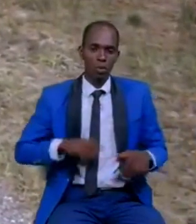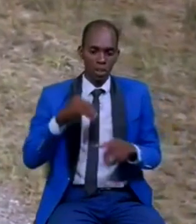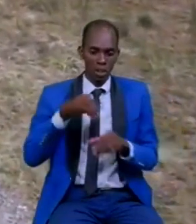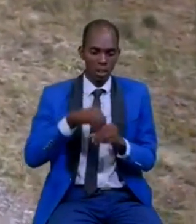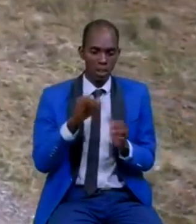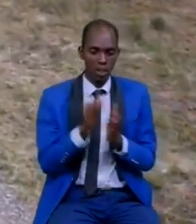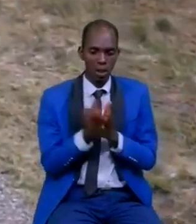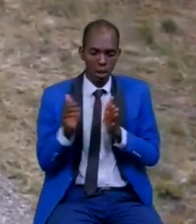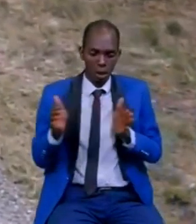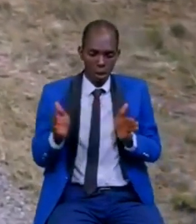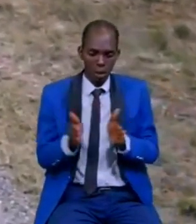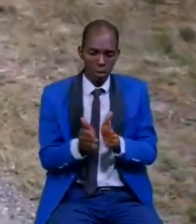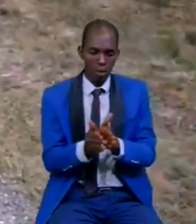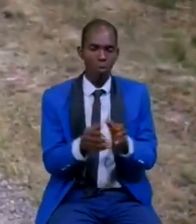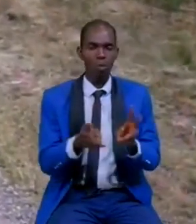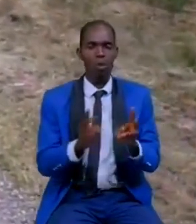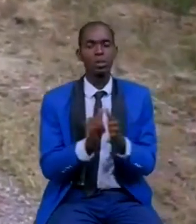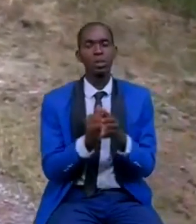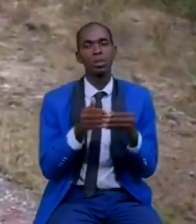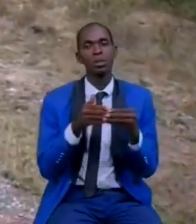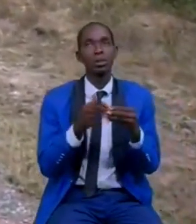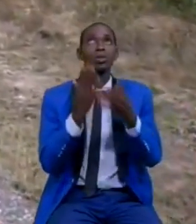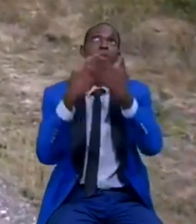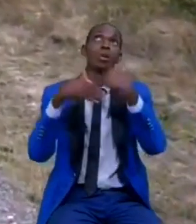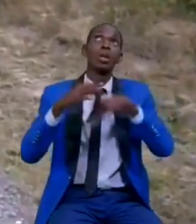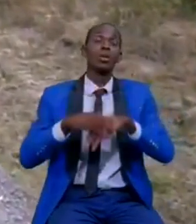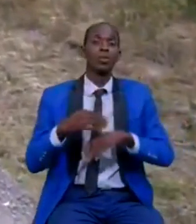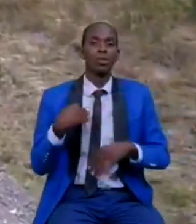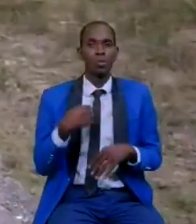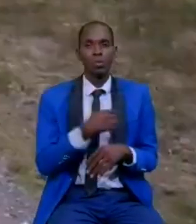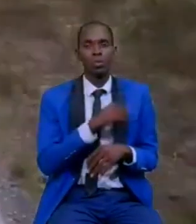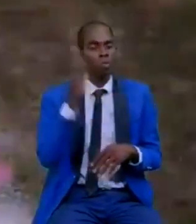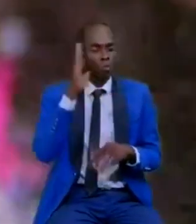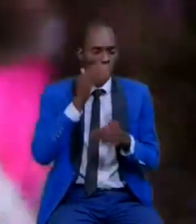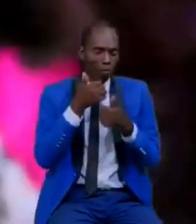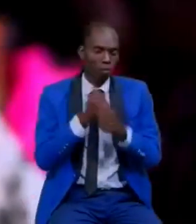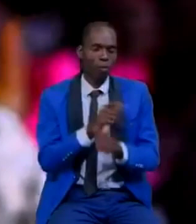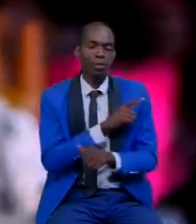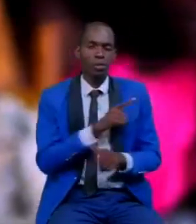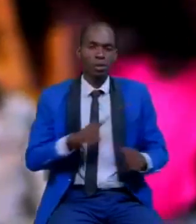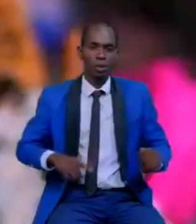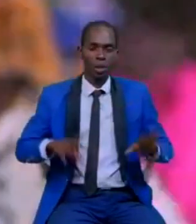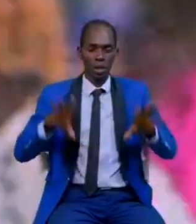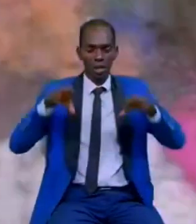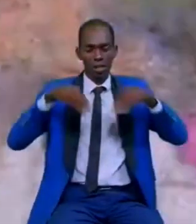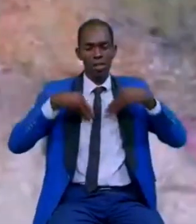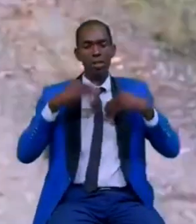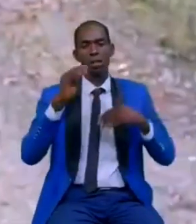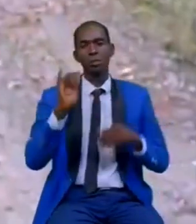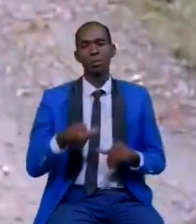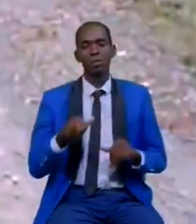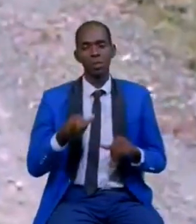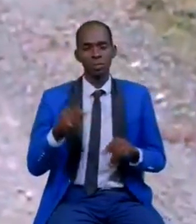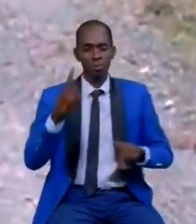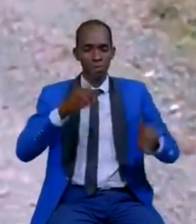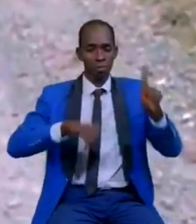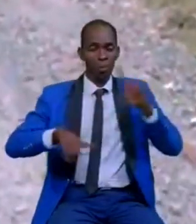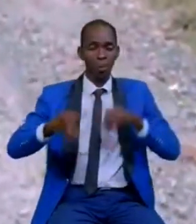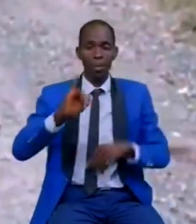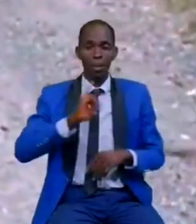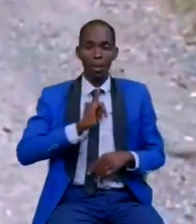that leads to heaven. We will follow the Lord acceptably. I will follow the